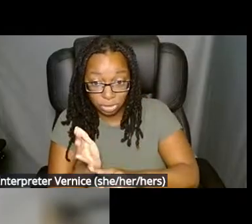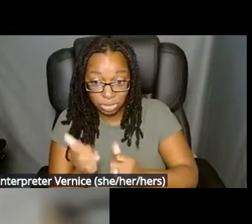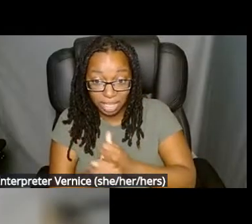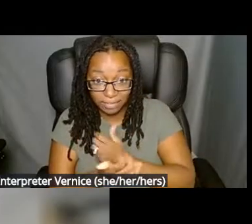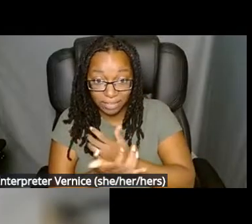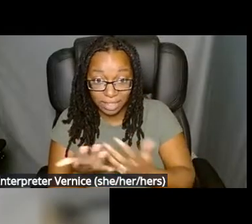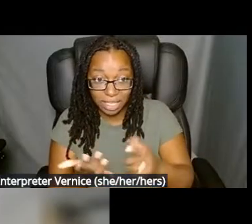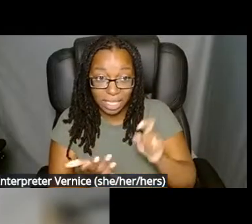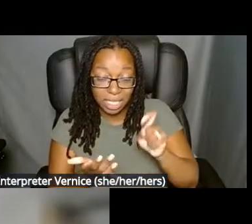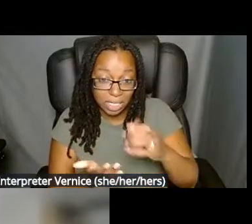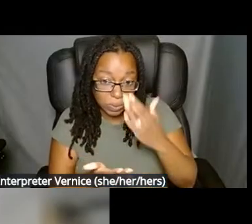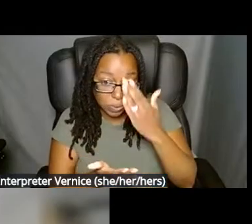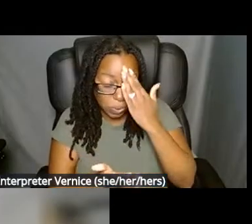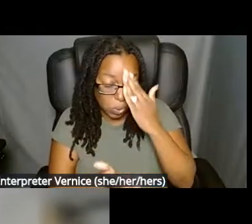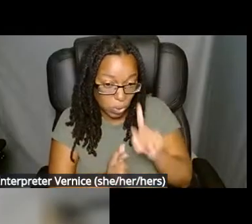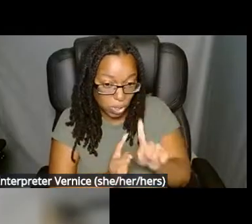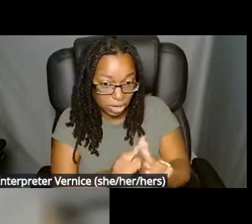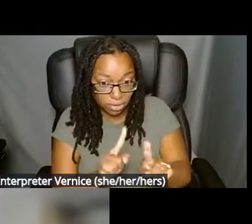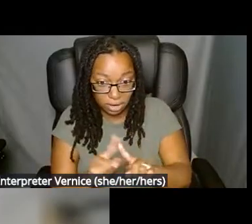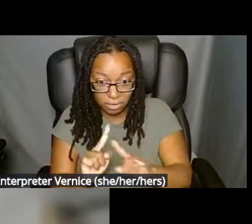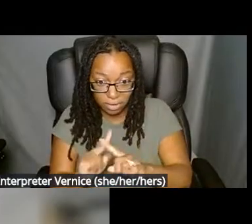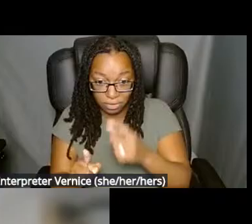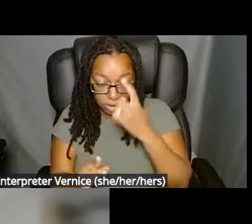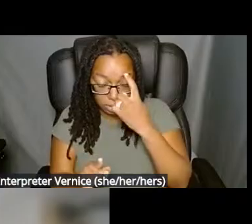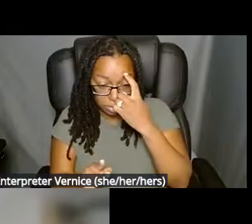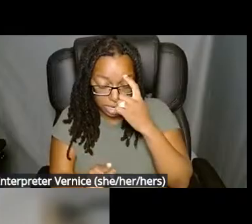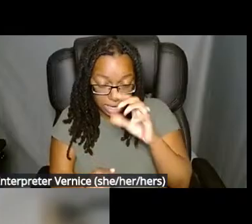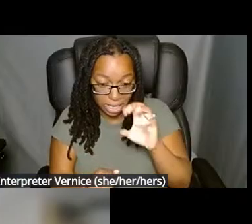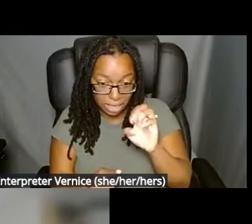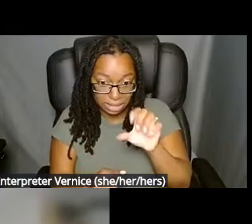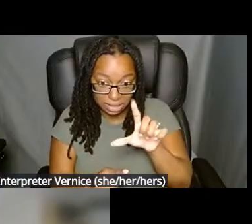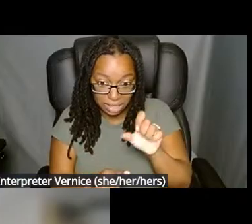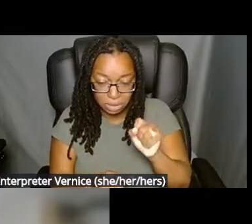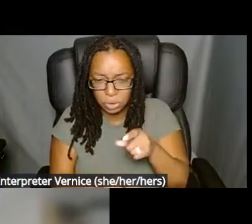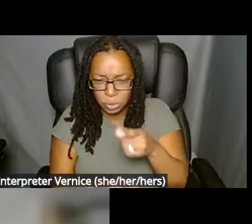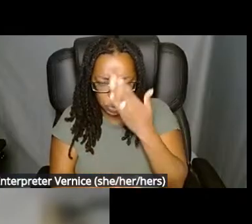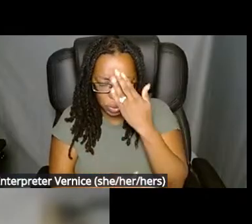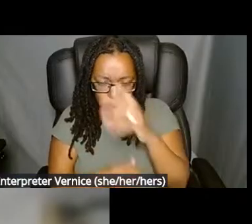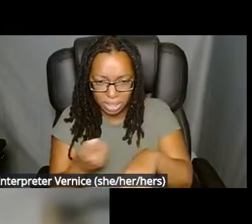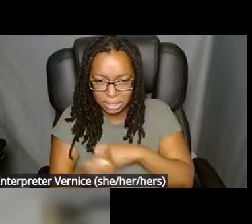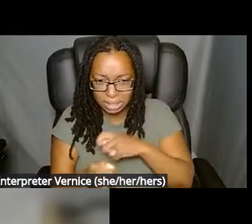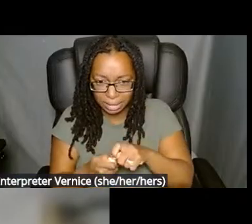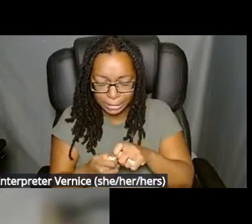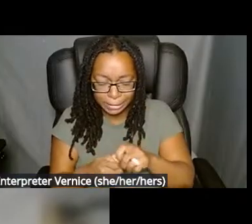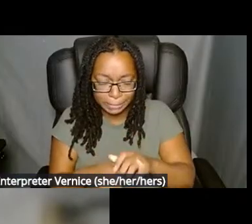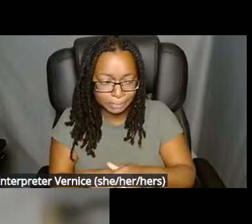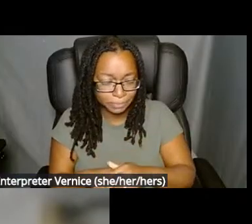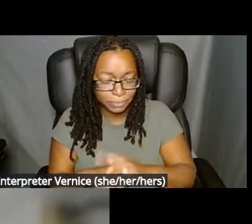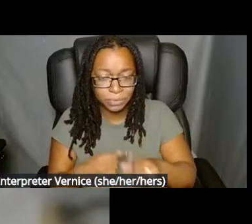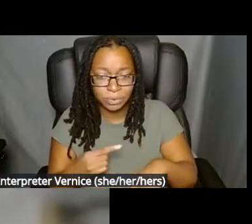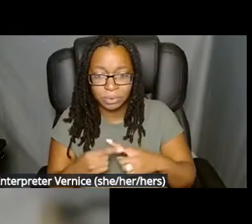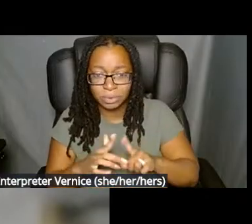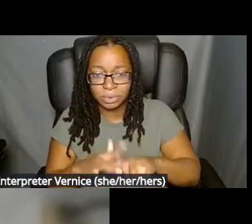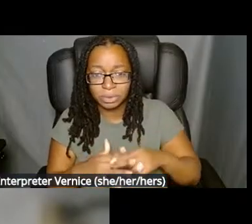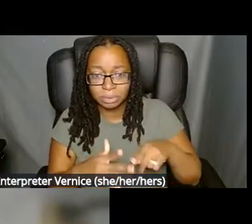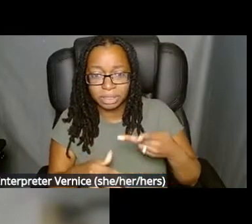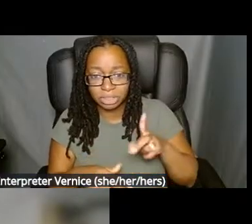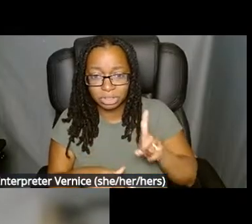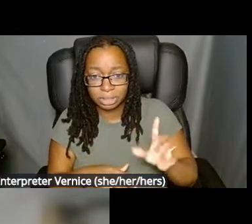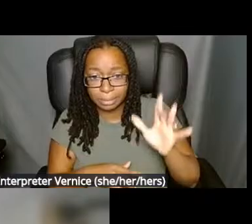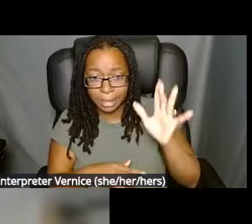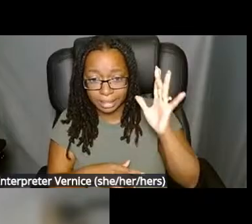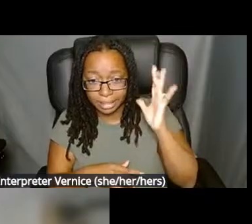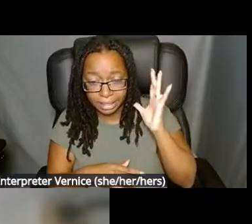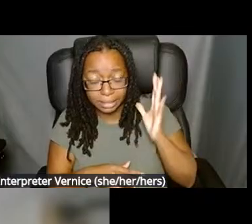brain cells to know what kind of brain cells they are. But when I started my PhD back then, my professor in Oxford